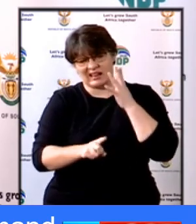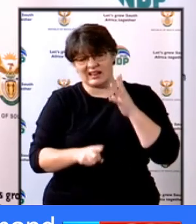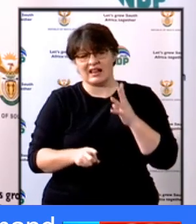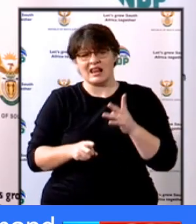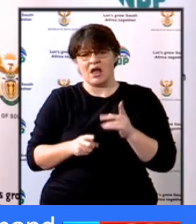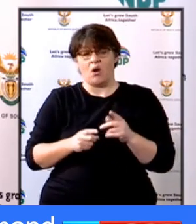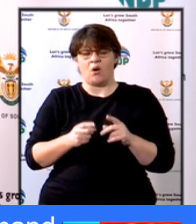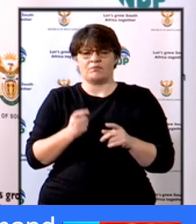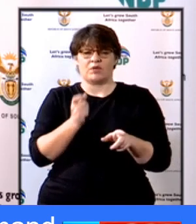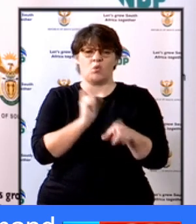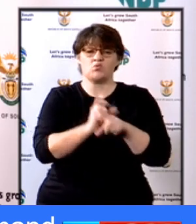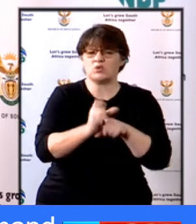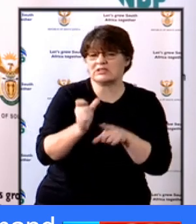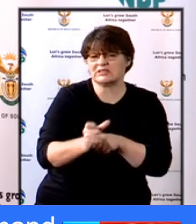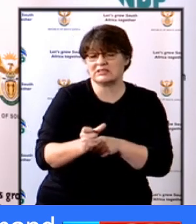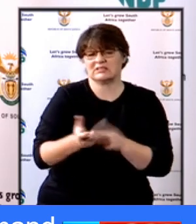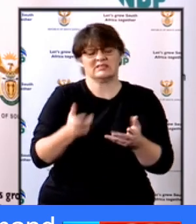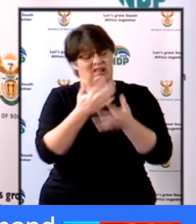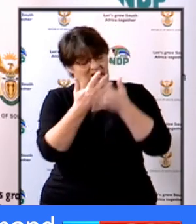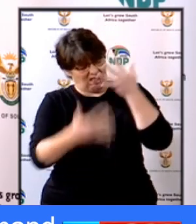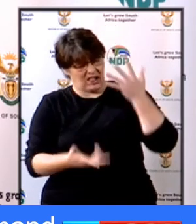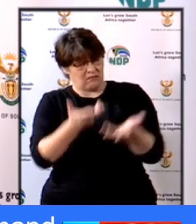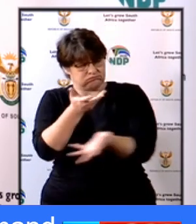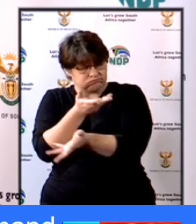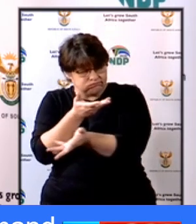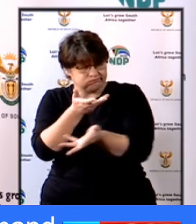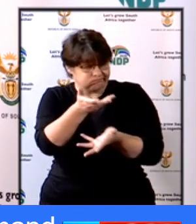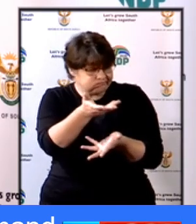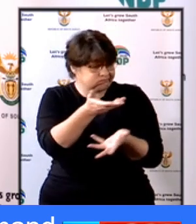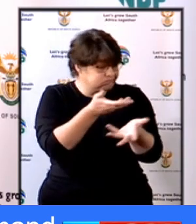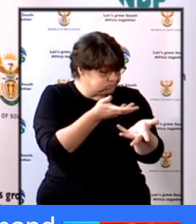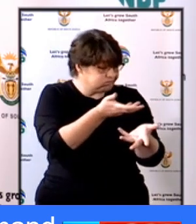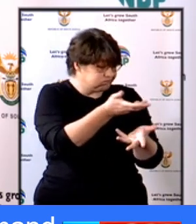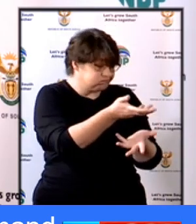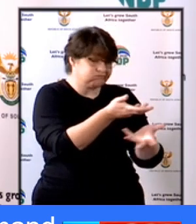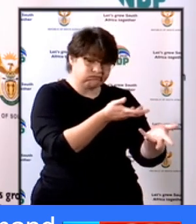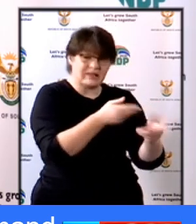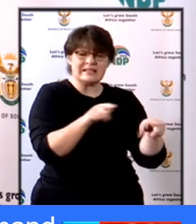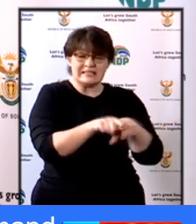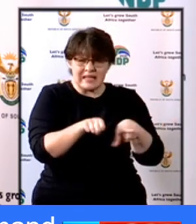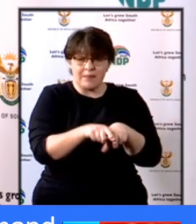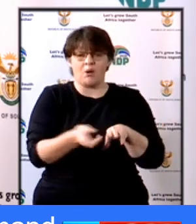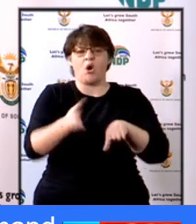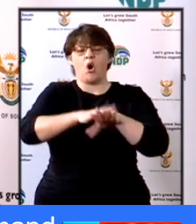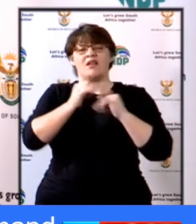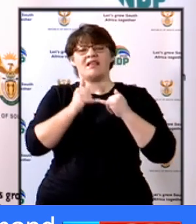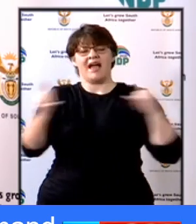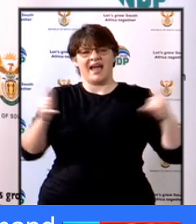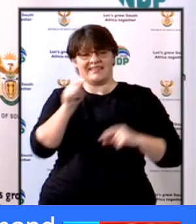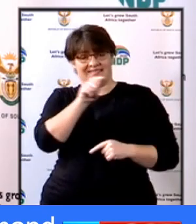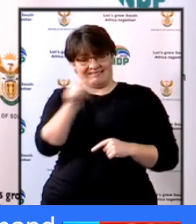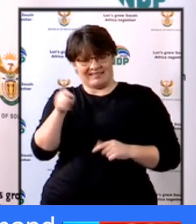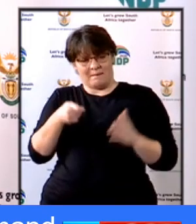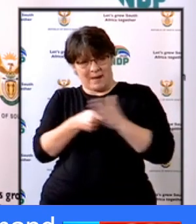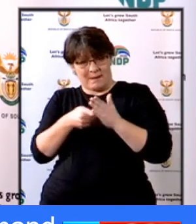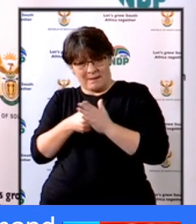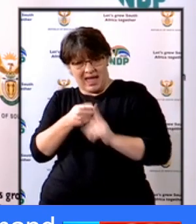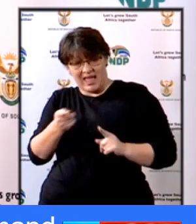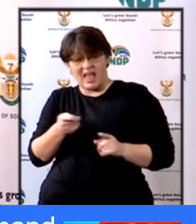sawmilling for the nation. We've also met with players in e-commerce and those doing general